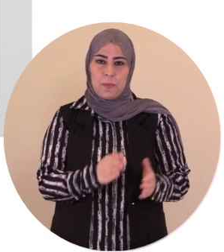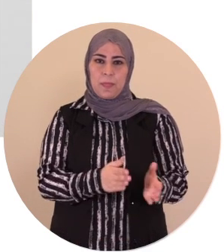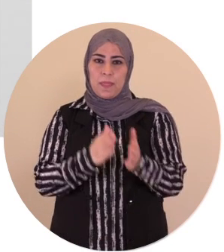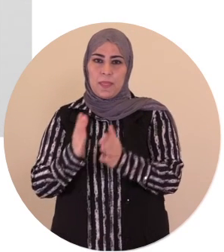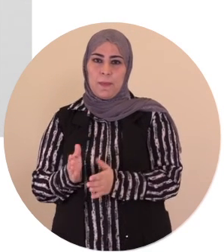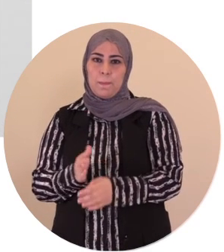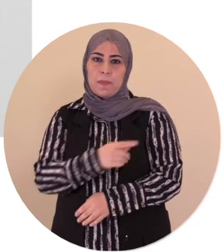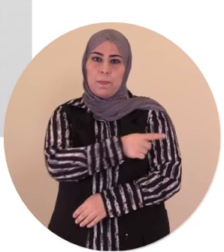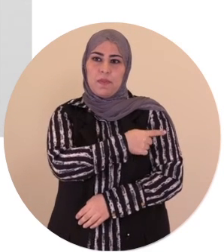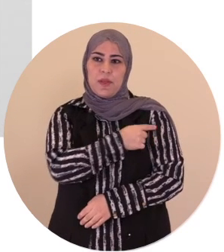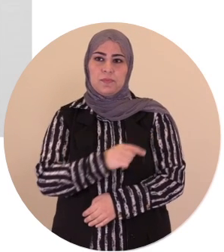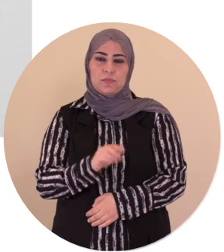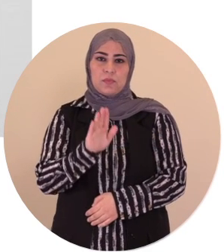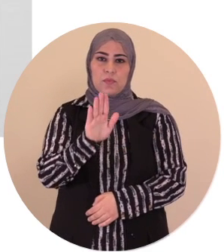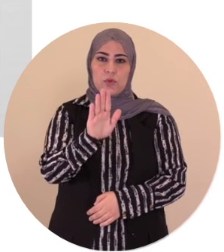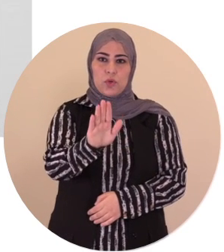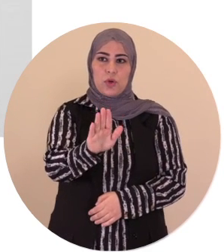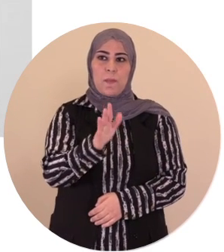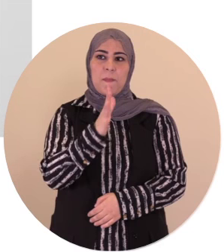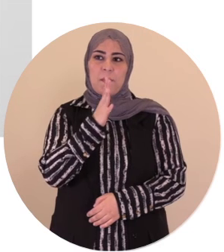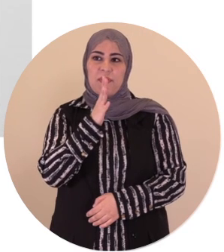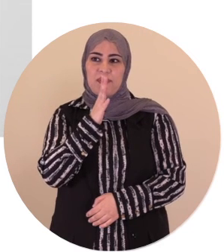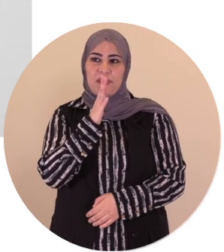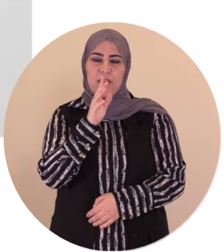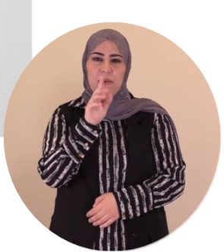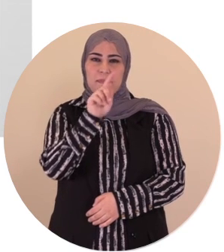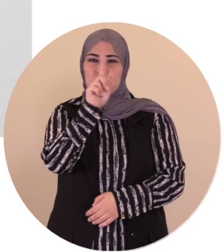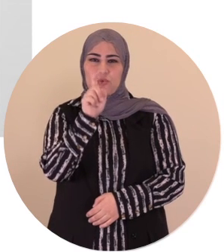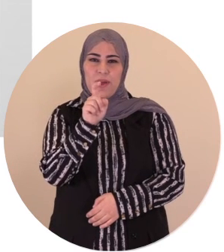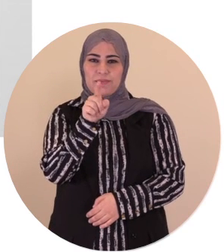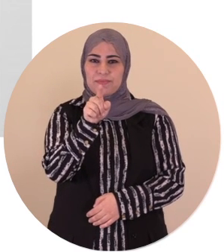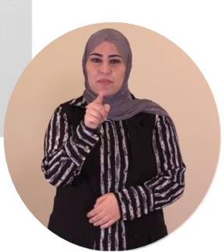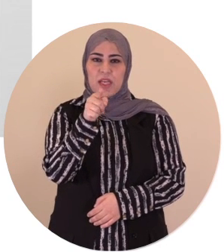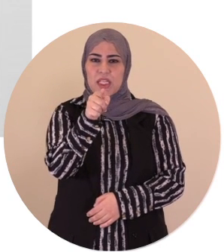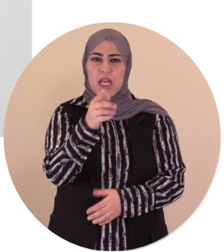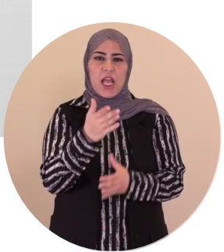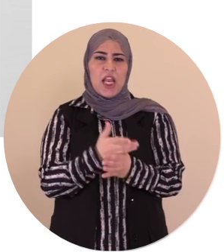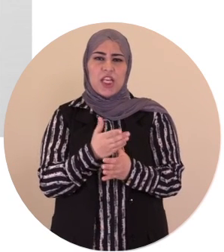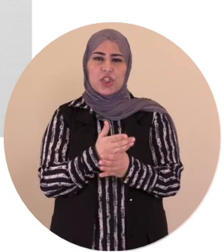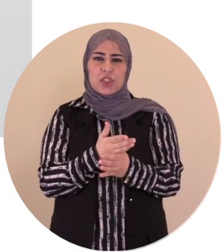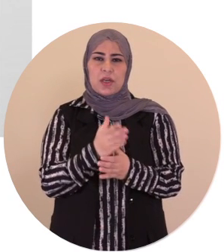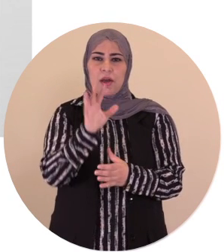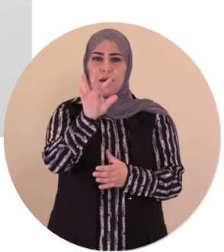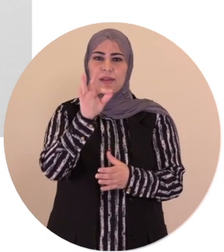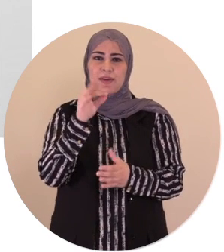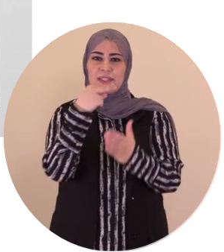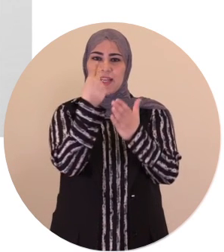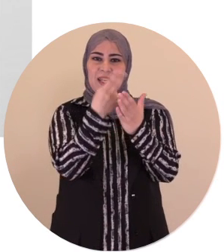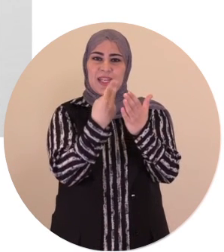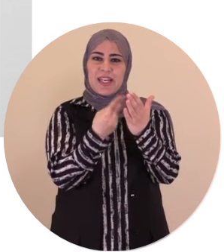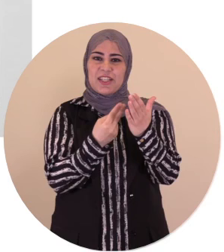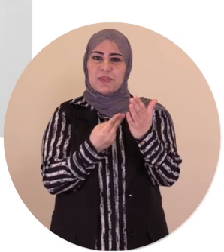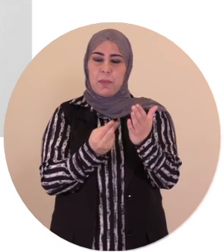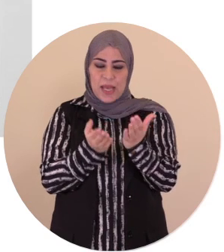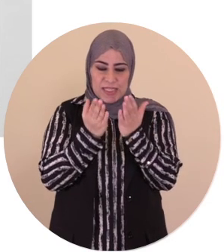The second example here, your mother asks you why you chose the arts section. So someone's asking you, why are you studying arts?